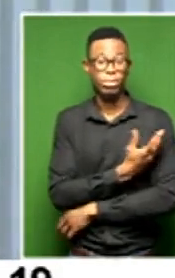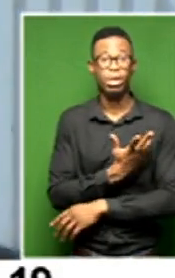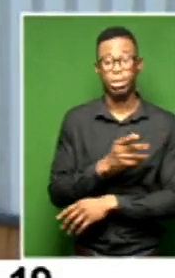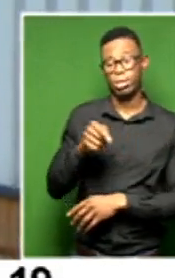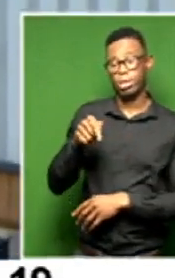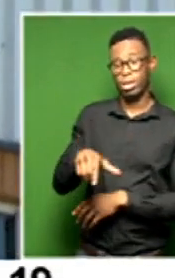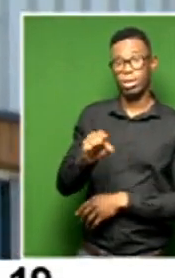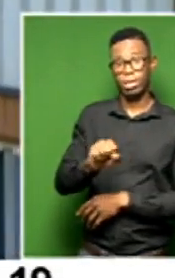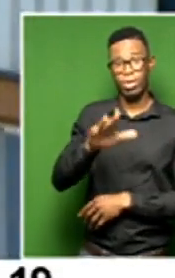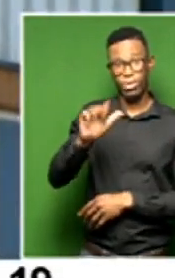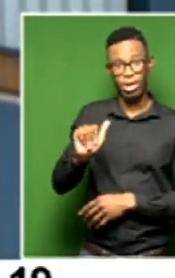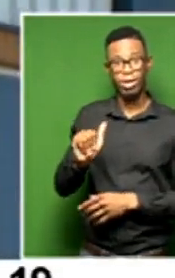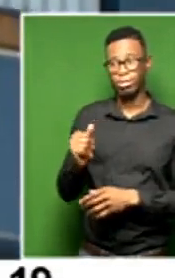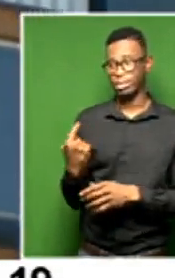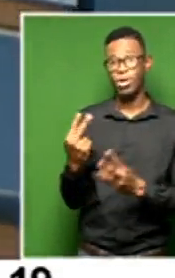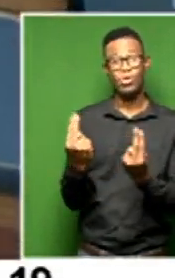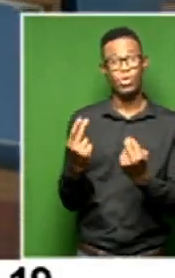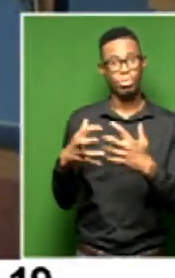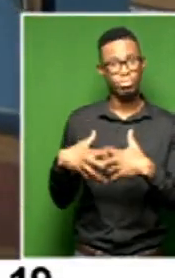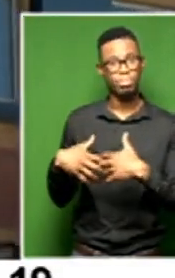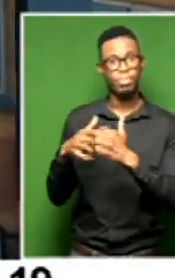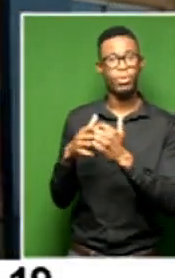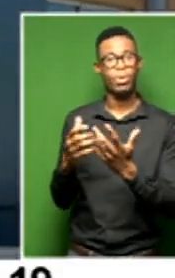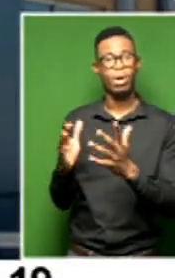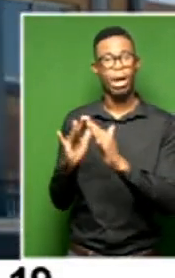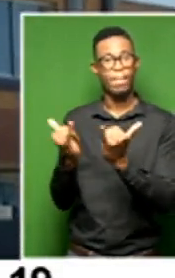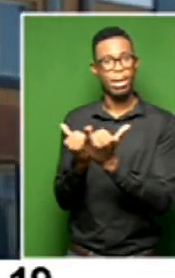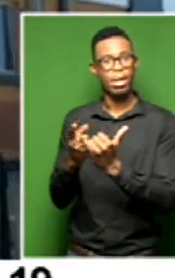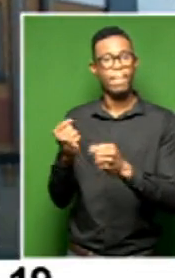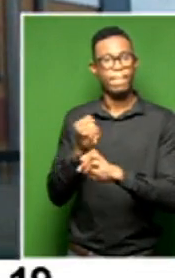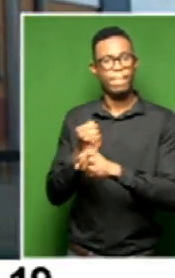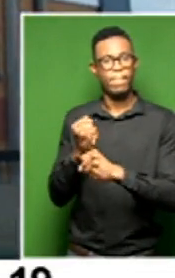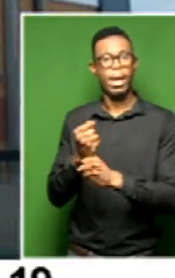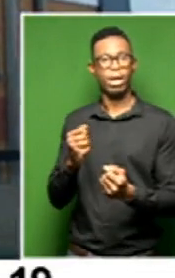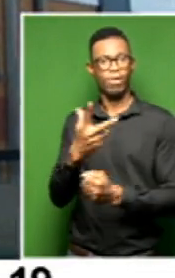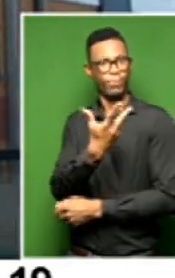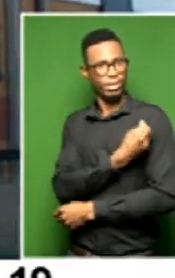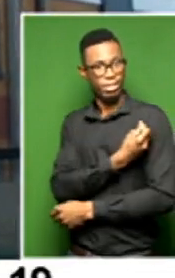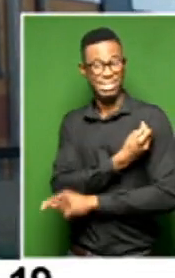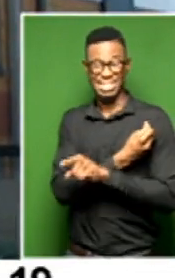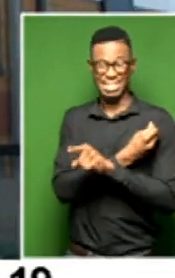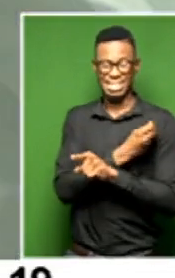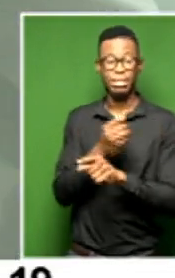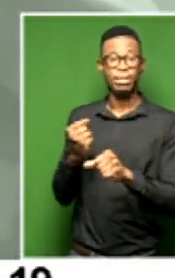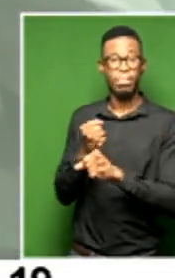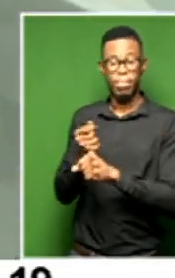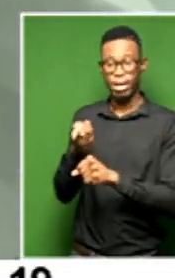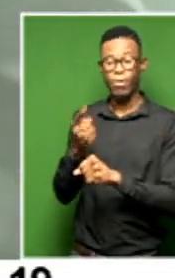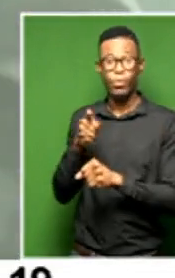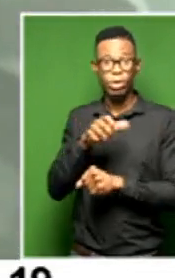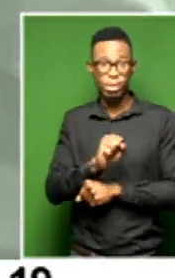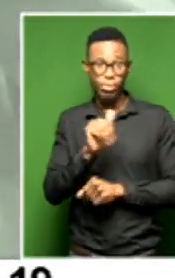vaccine manufacturing hub to benefit not only the country, but Africa and the rest of the world.